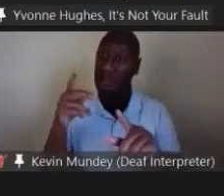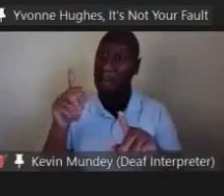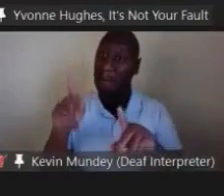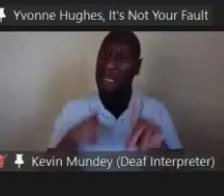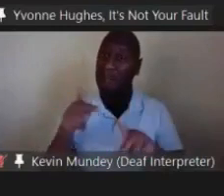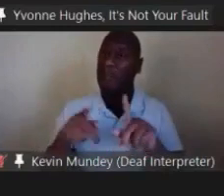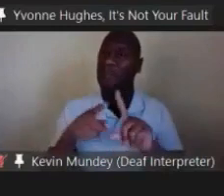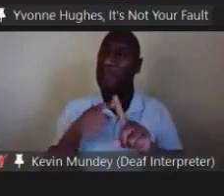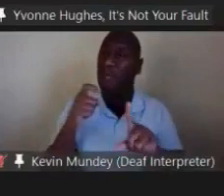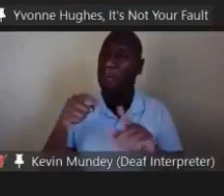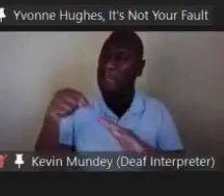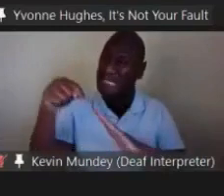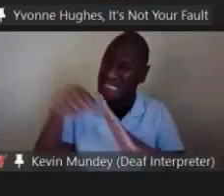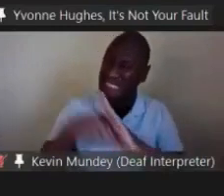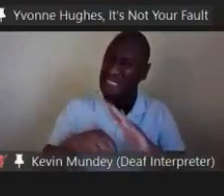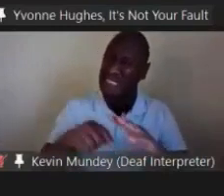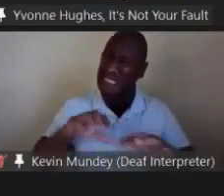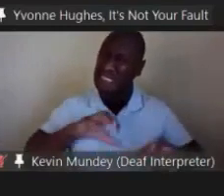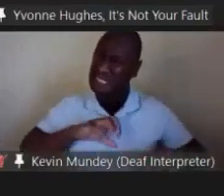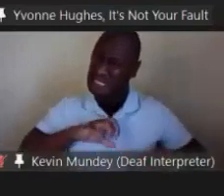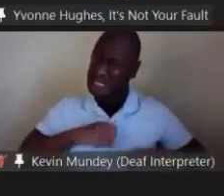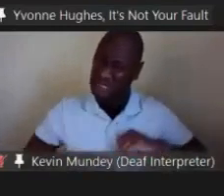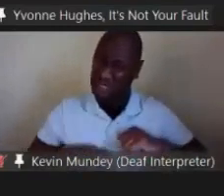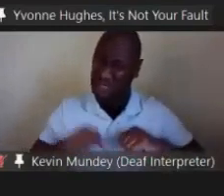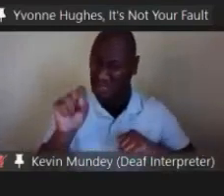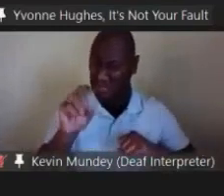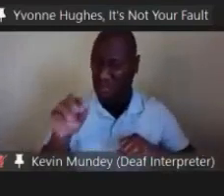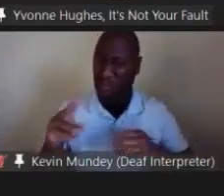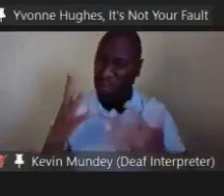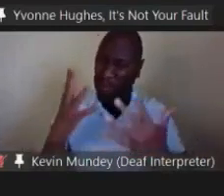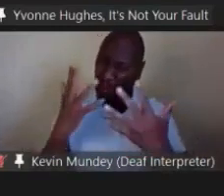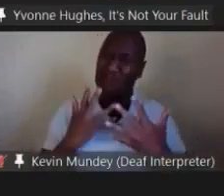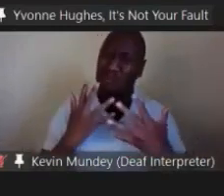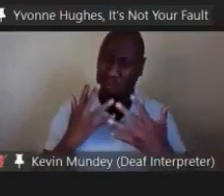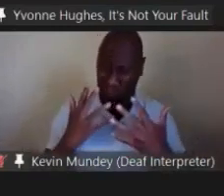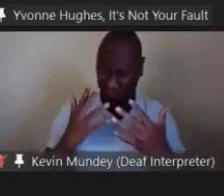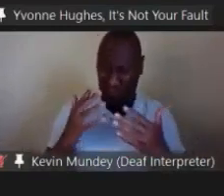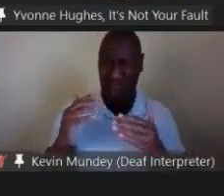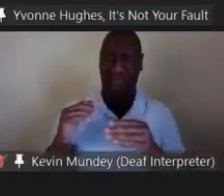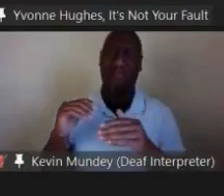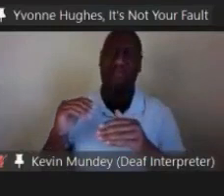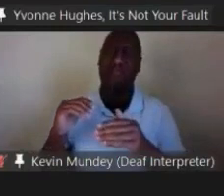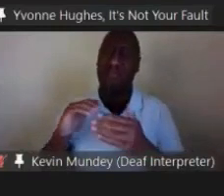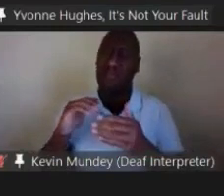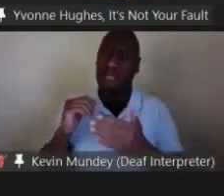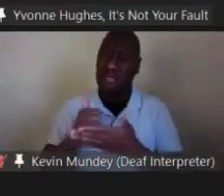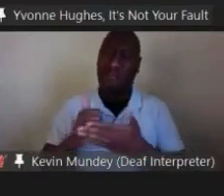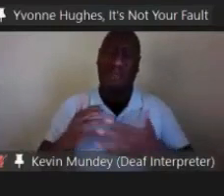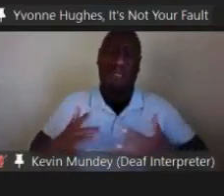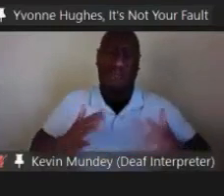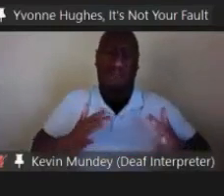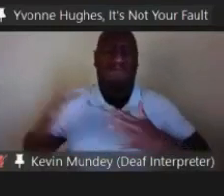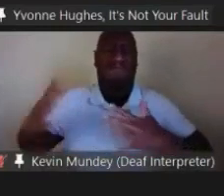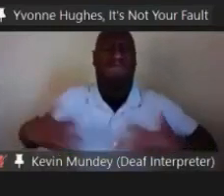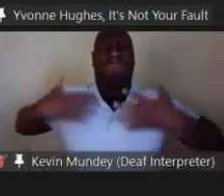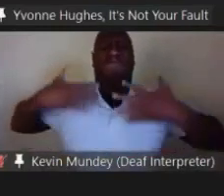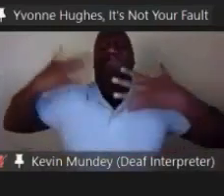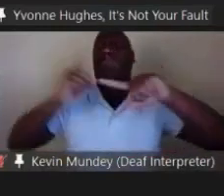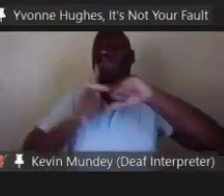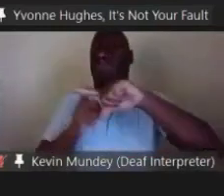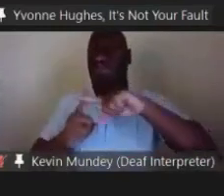sorrow to an escalating state of enthusiasm. We are working